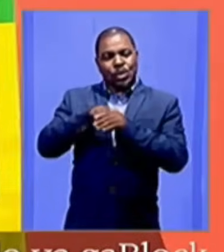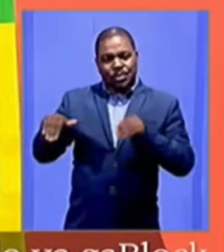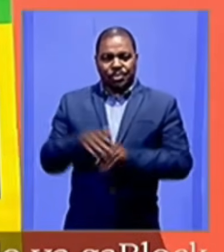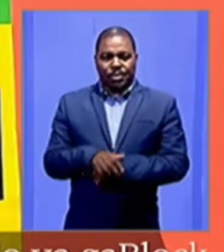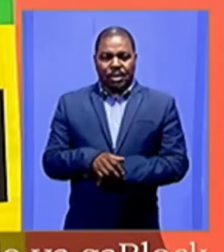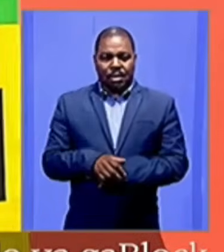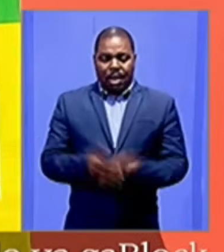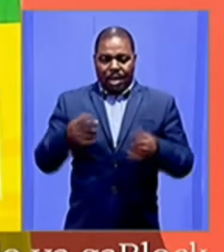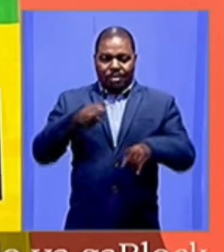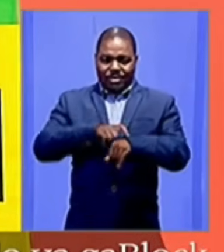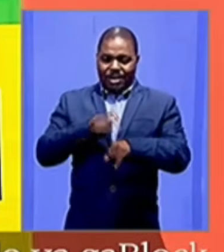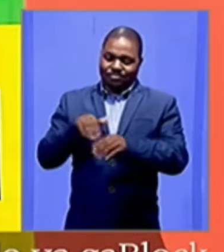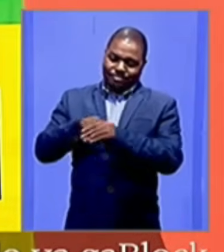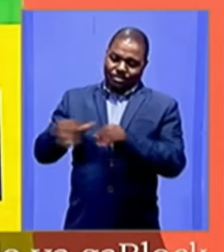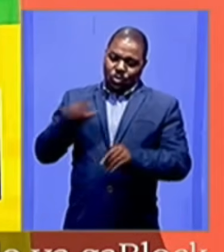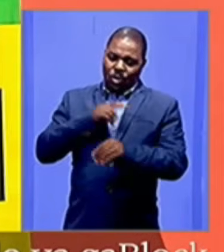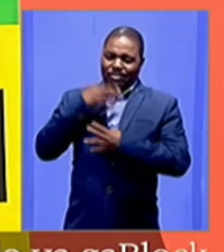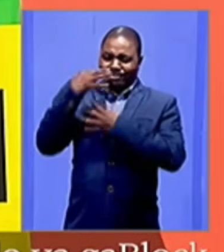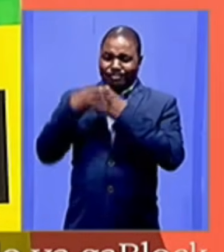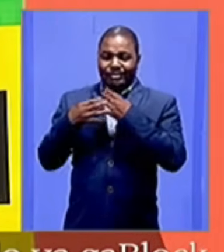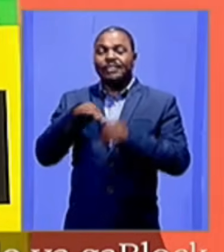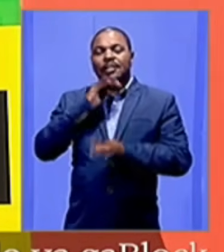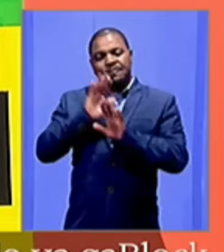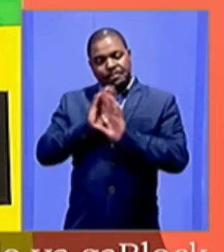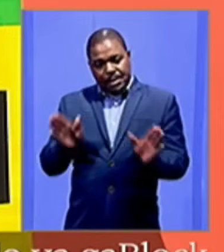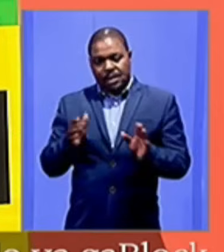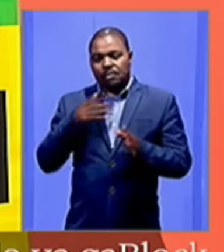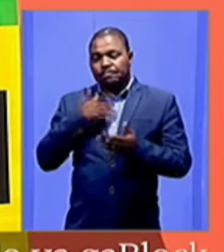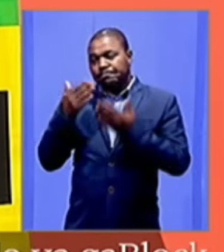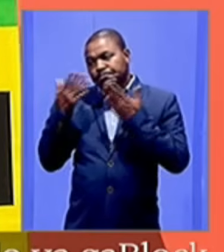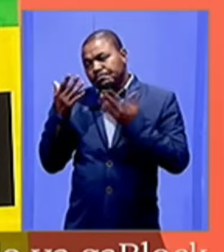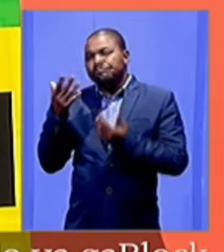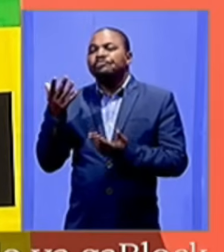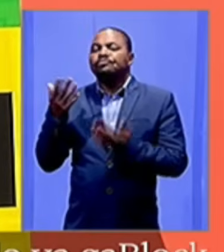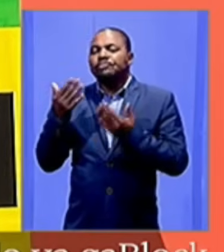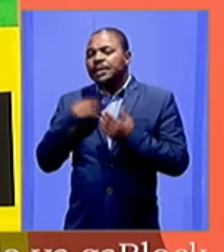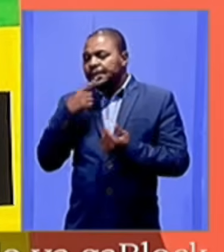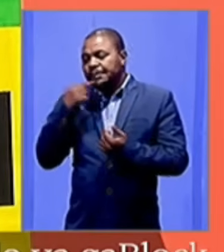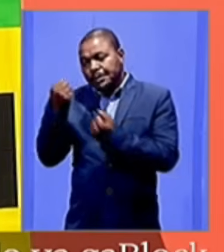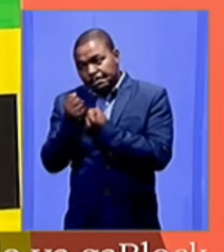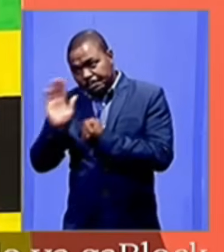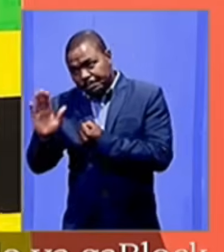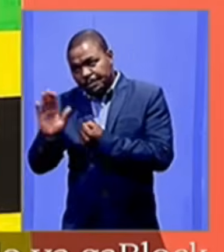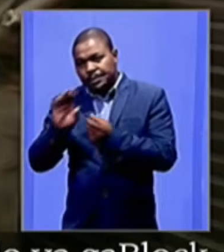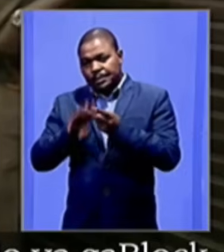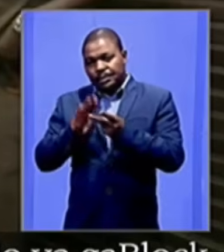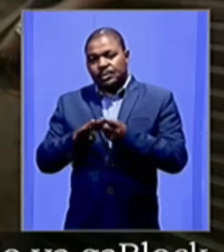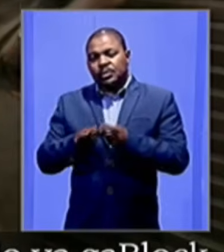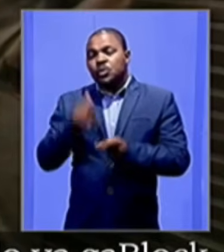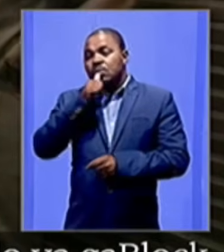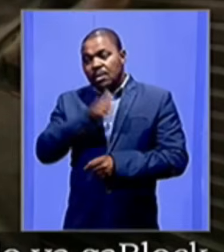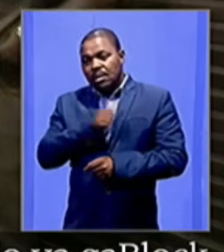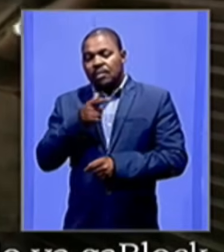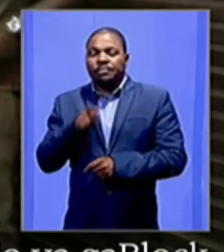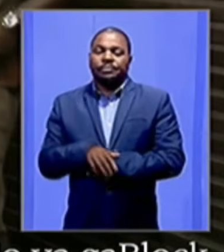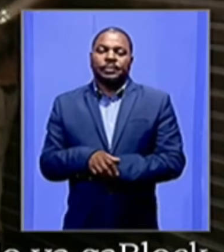tswe o Joseph se tsa gagwe en ra mo lebogisa en ra mo amogela ka lekolo la ANC. Tebello ke